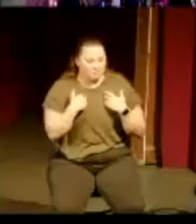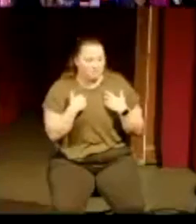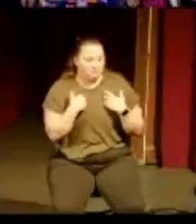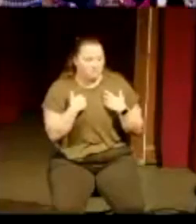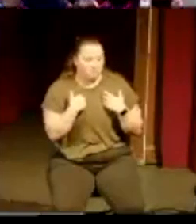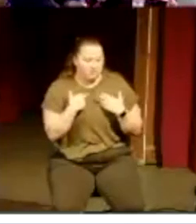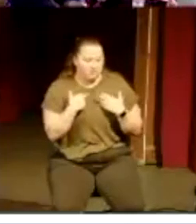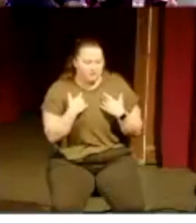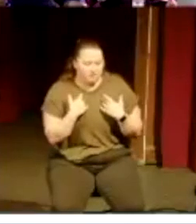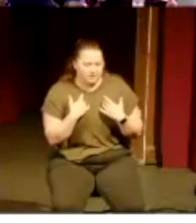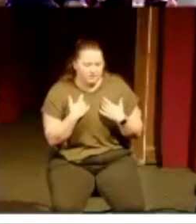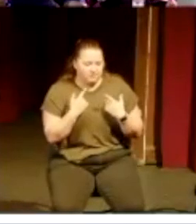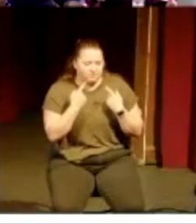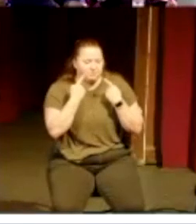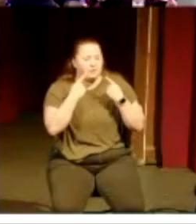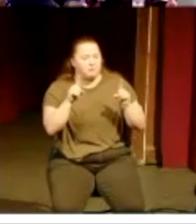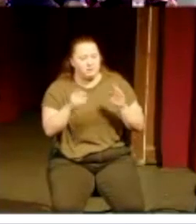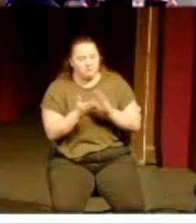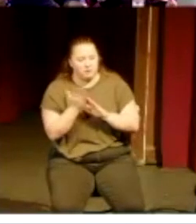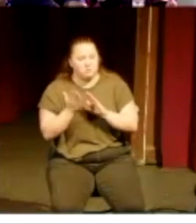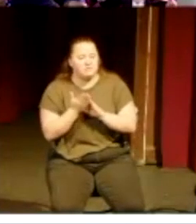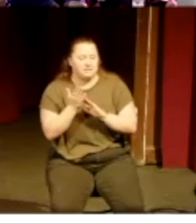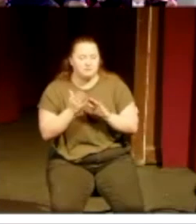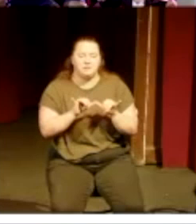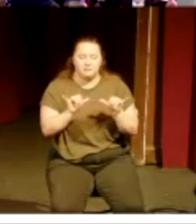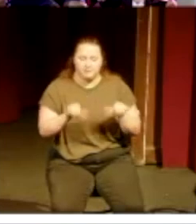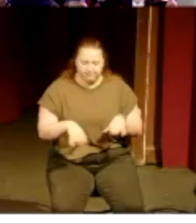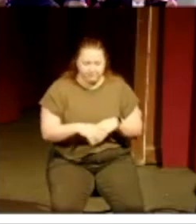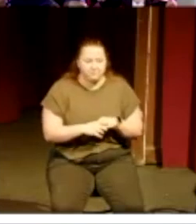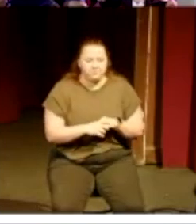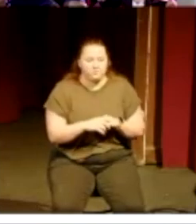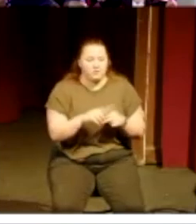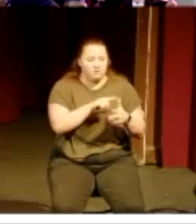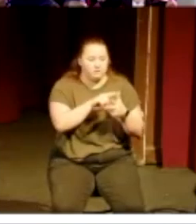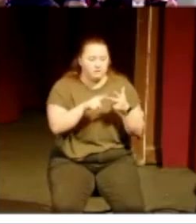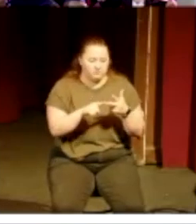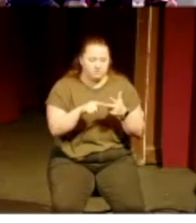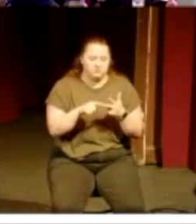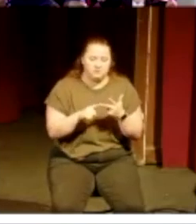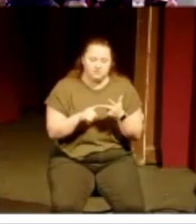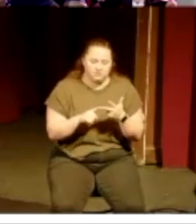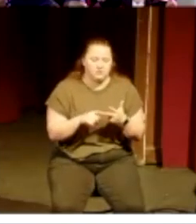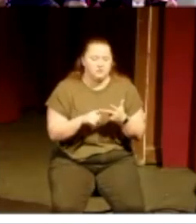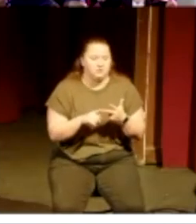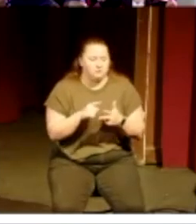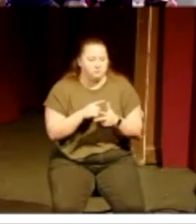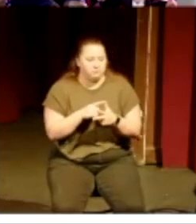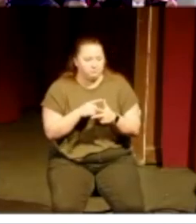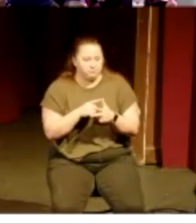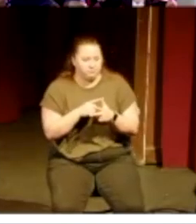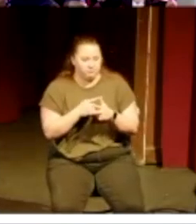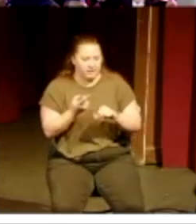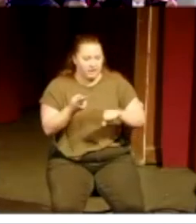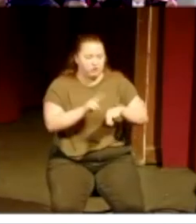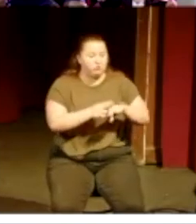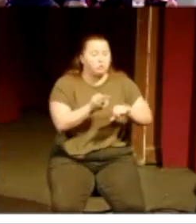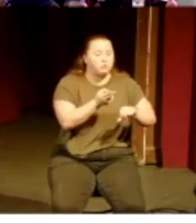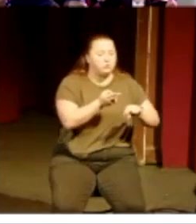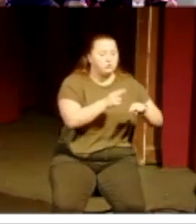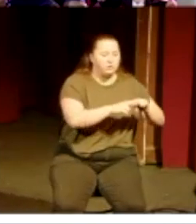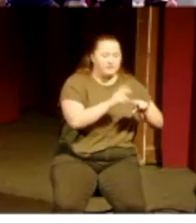we've got three objectives to do just that: increasing the effective use of data and transparency in our decision